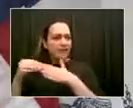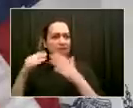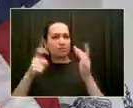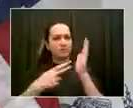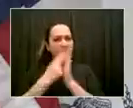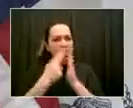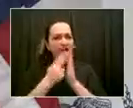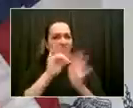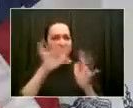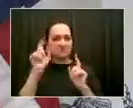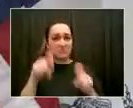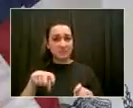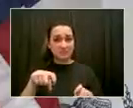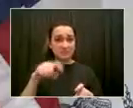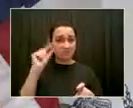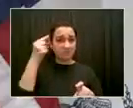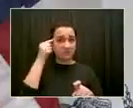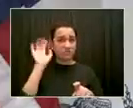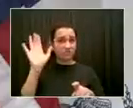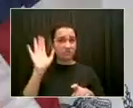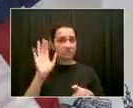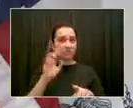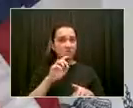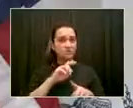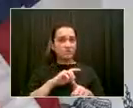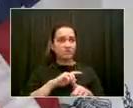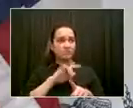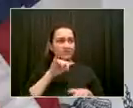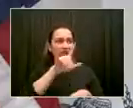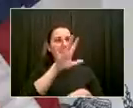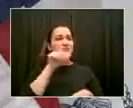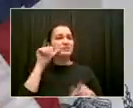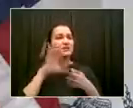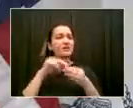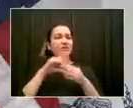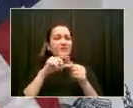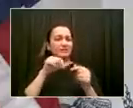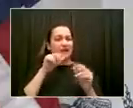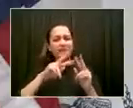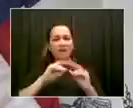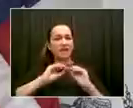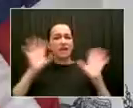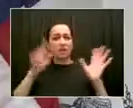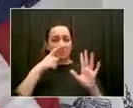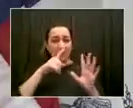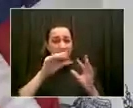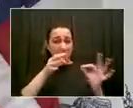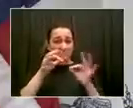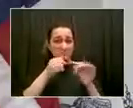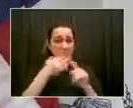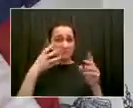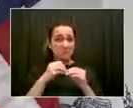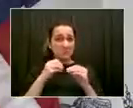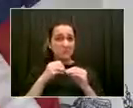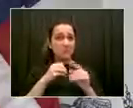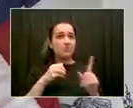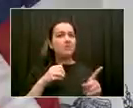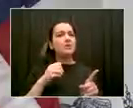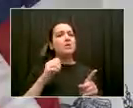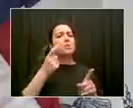your perspective, does he need to do to remain effective in office? You